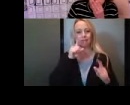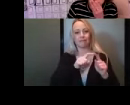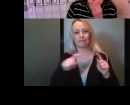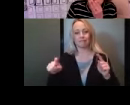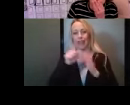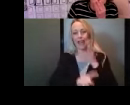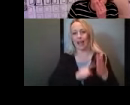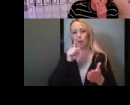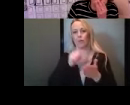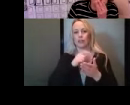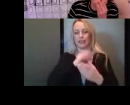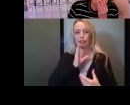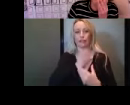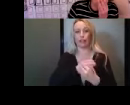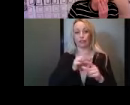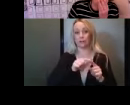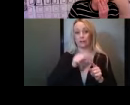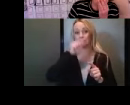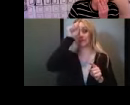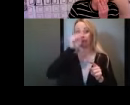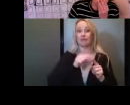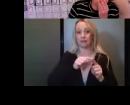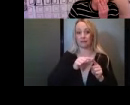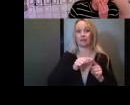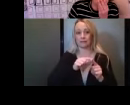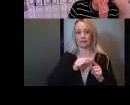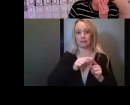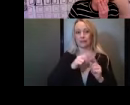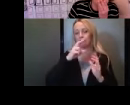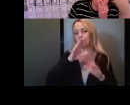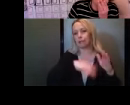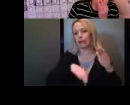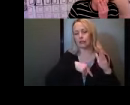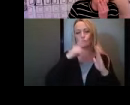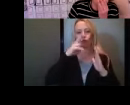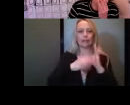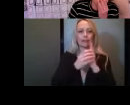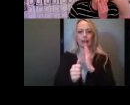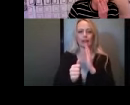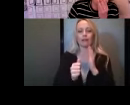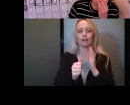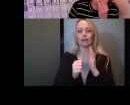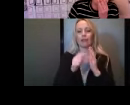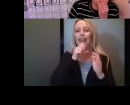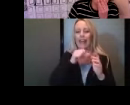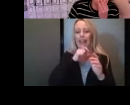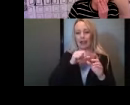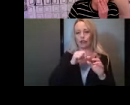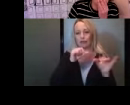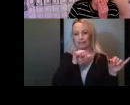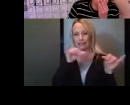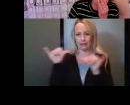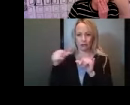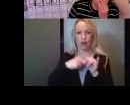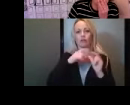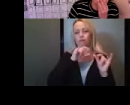intervention. Along the y-axis is their Woodcock-Johnson basic reading skills. This is a age standardized measure with a population average